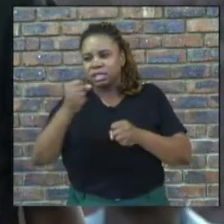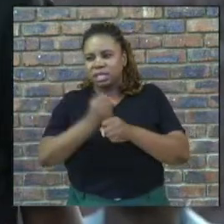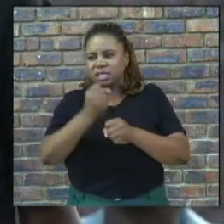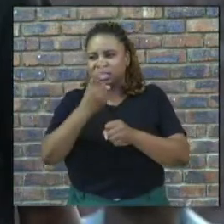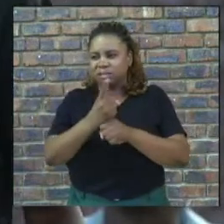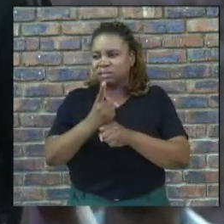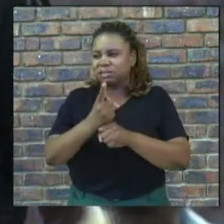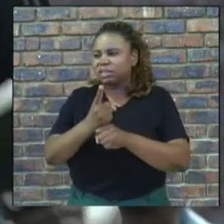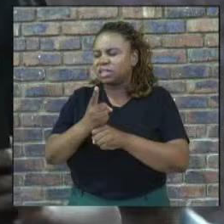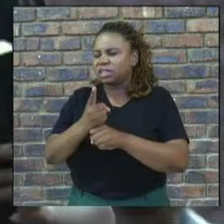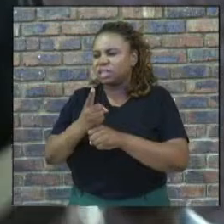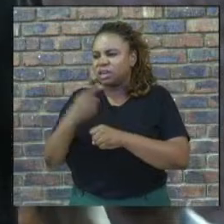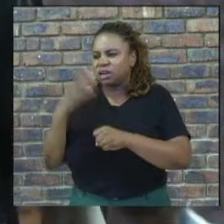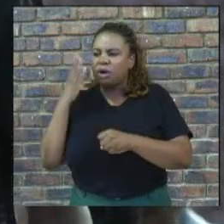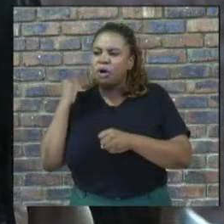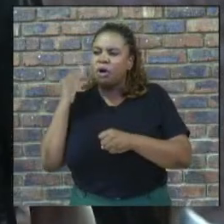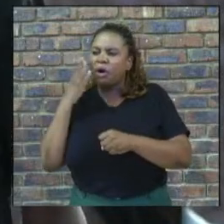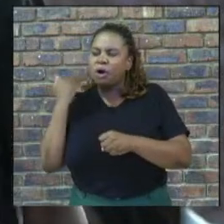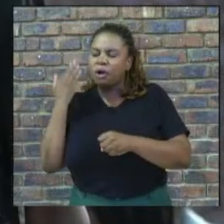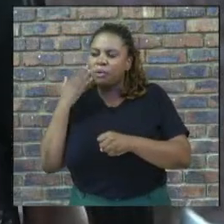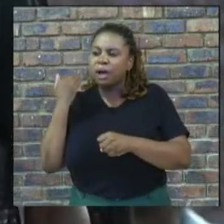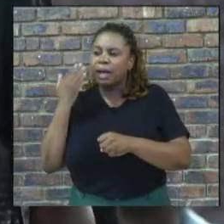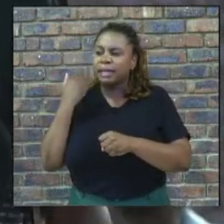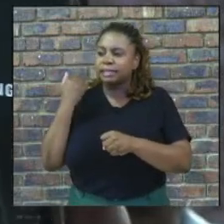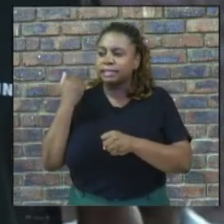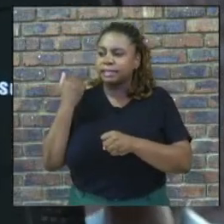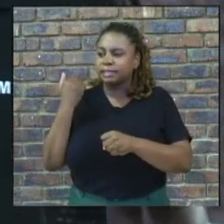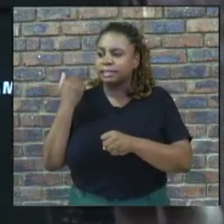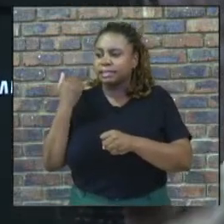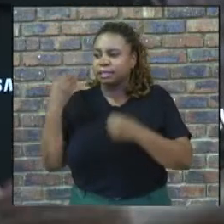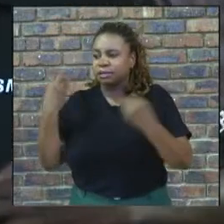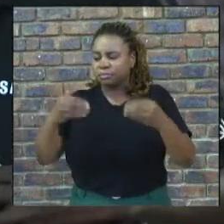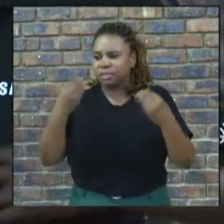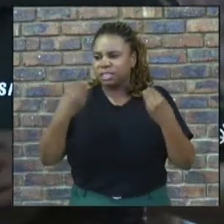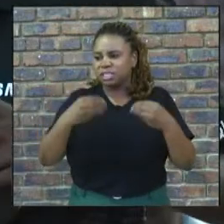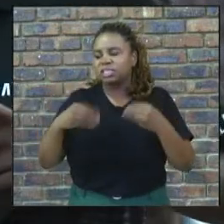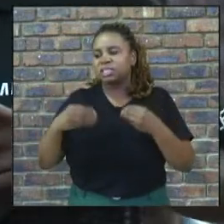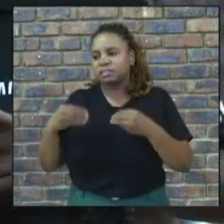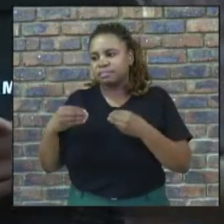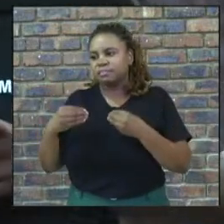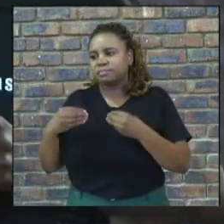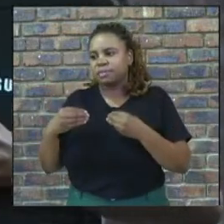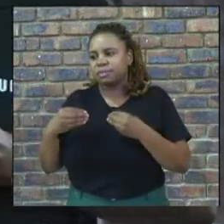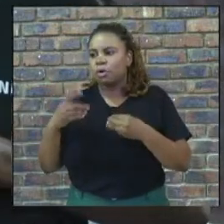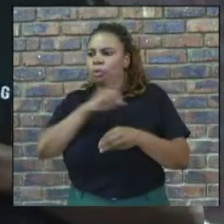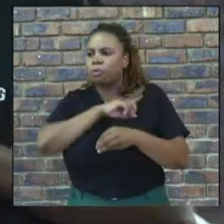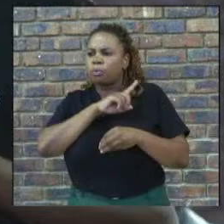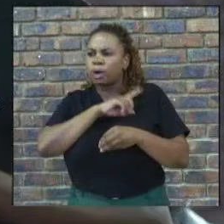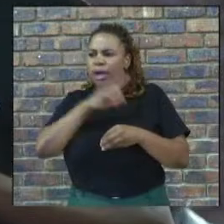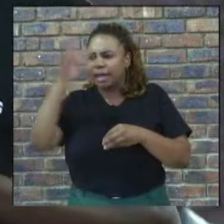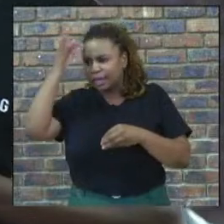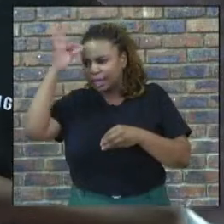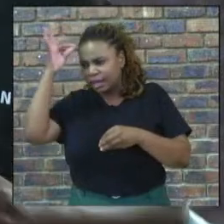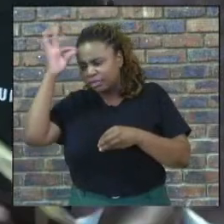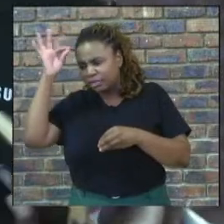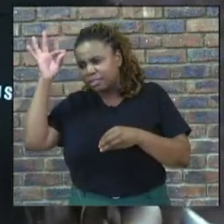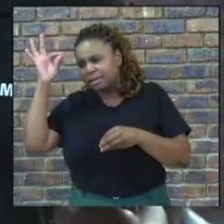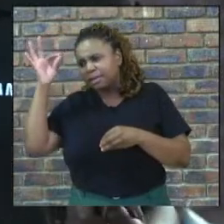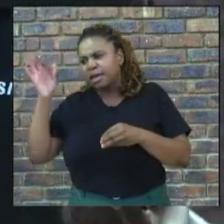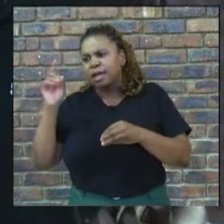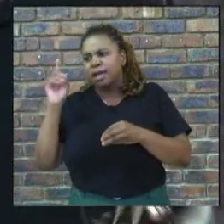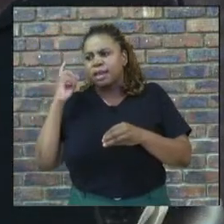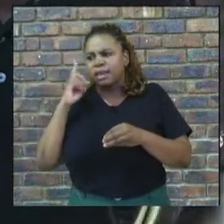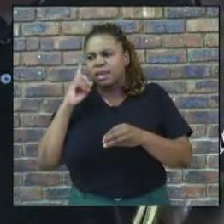which kuwaste imali lapho. Why? Because the government yethu ay monitor. Then enye issue engawuzwa